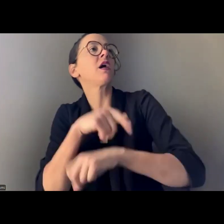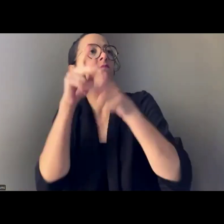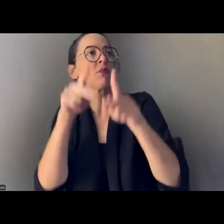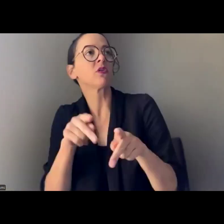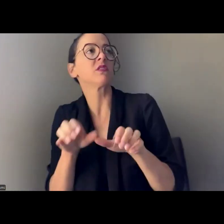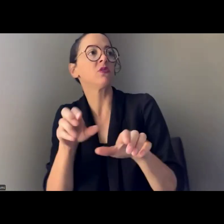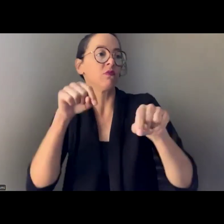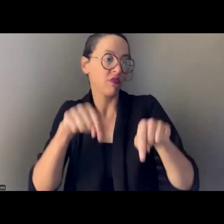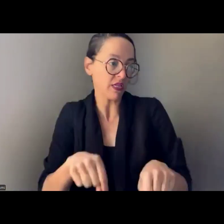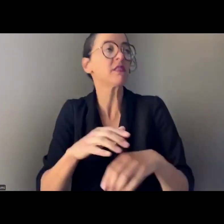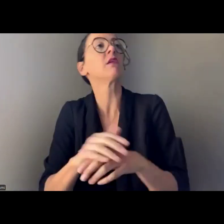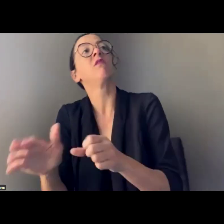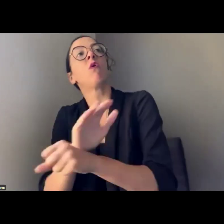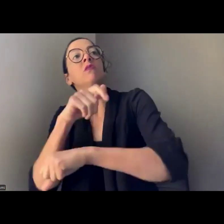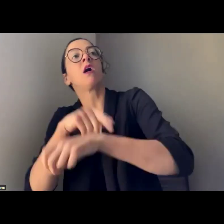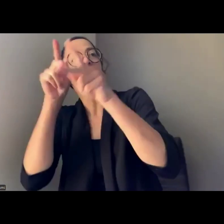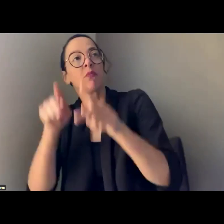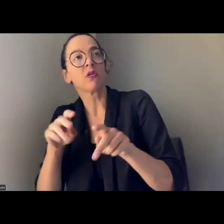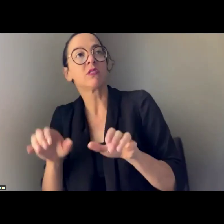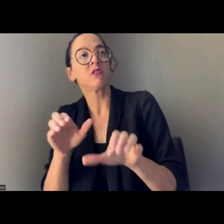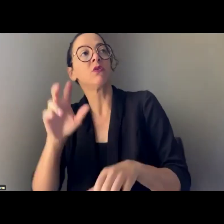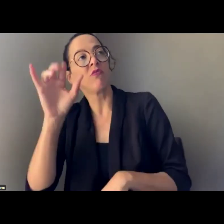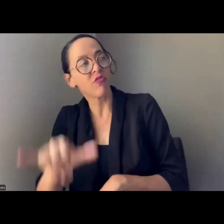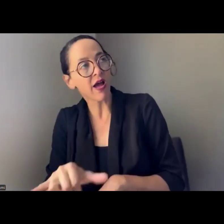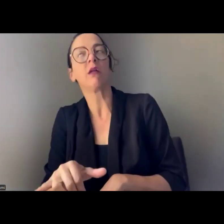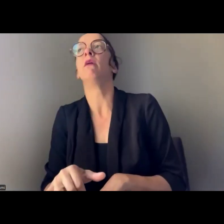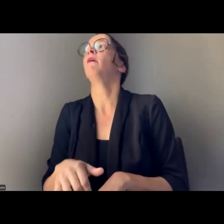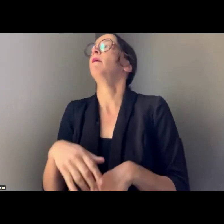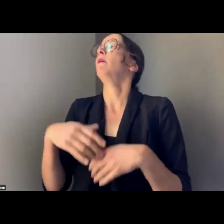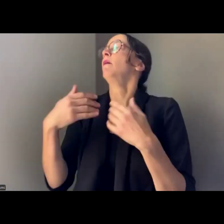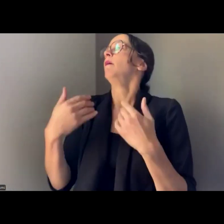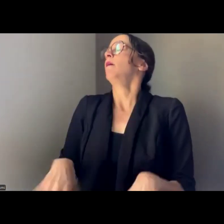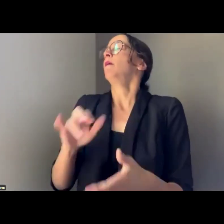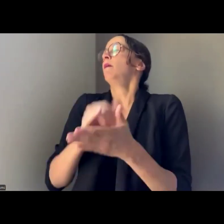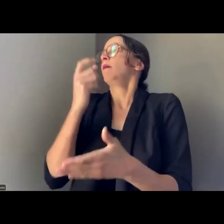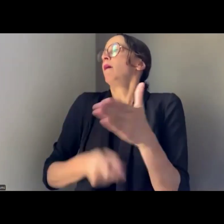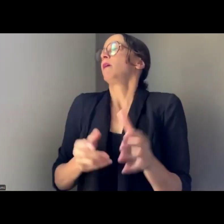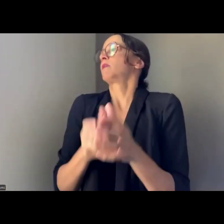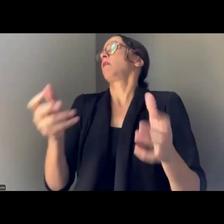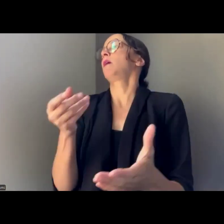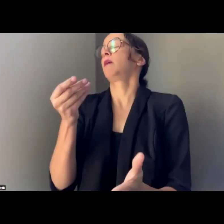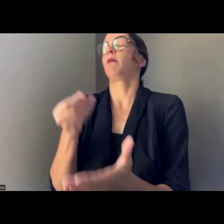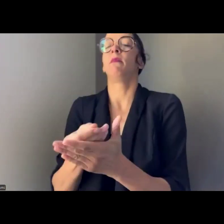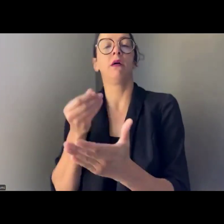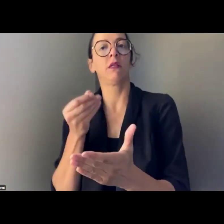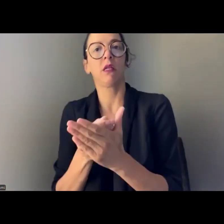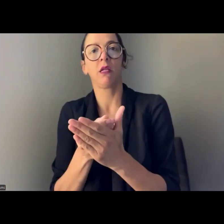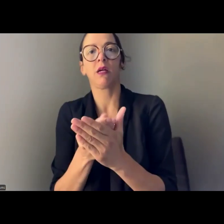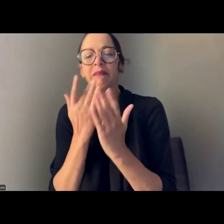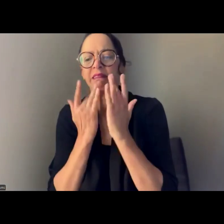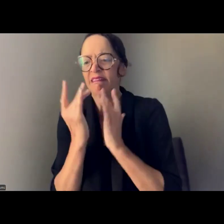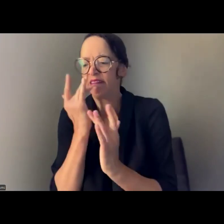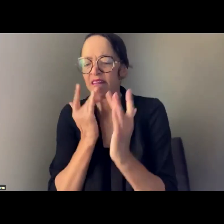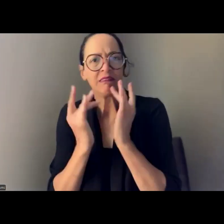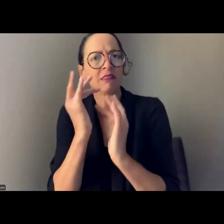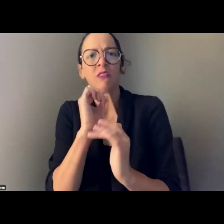that. And that costs a lot of money. And I have no budget to accommodate for that.